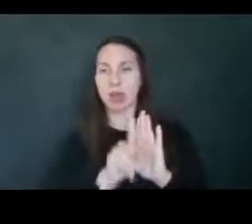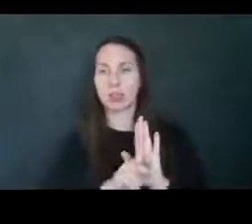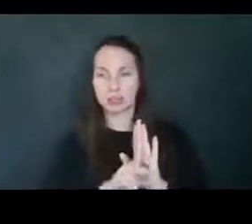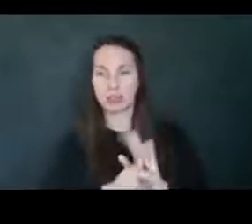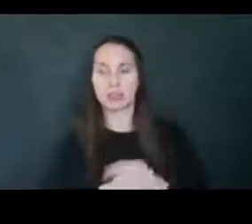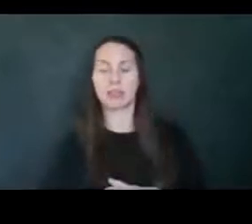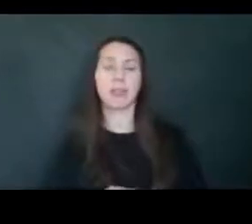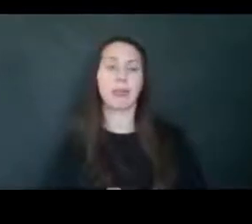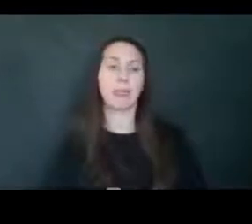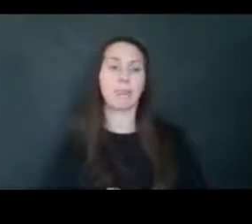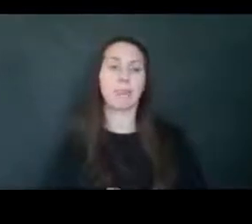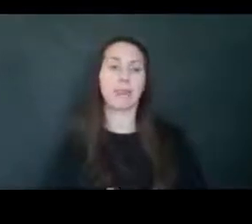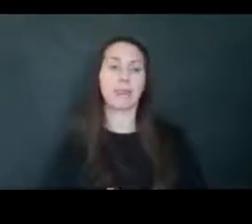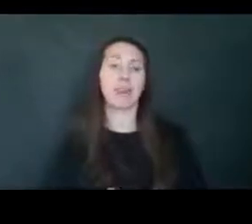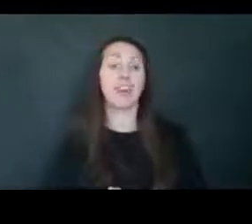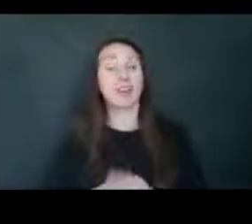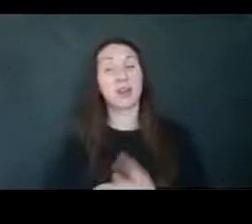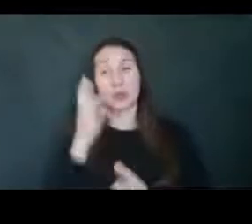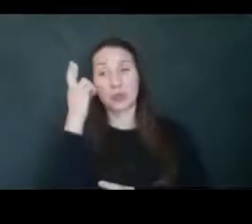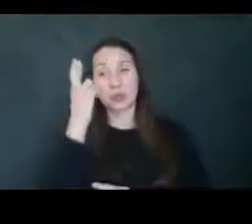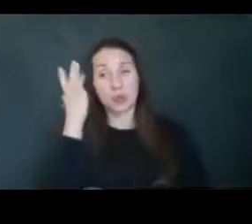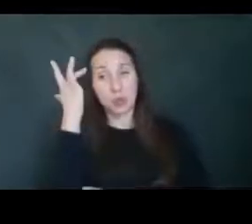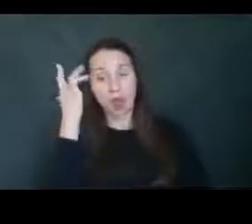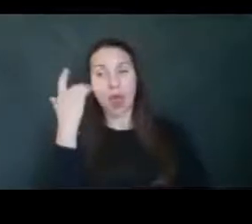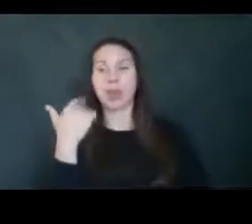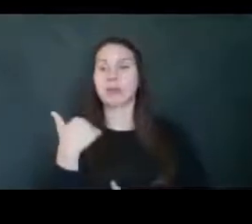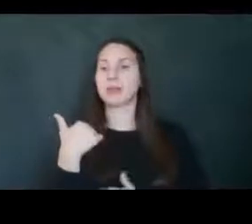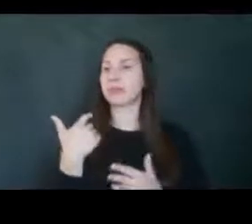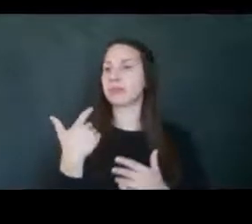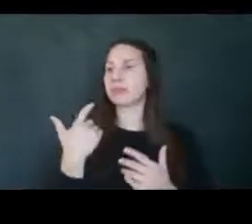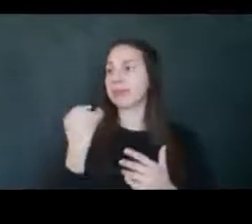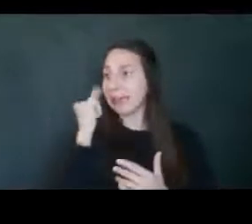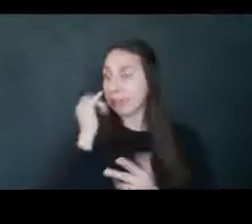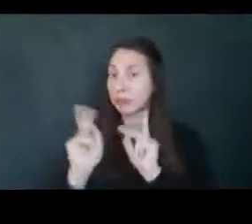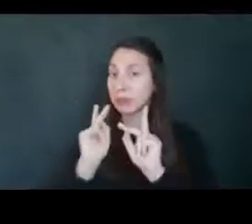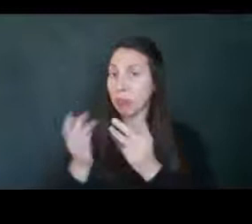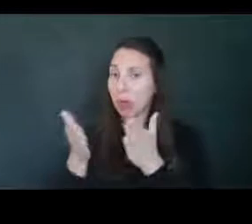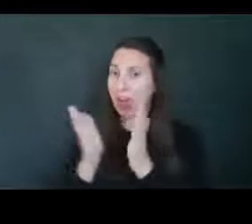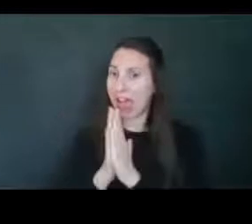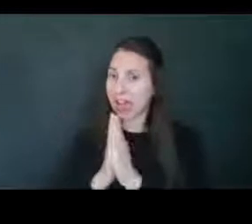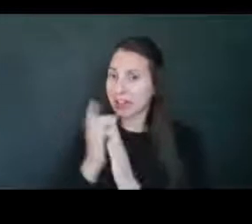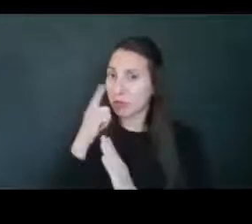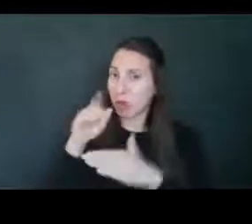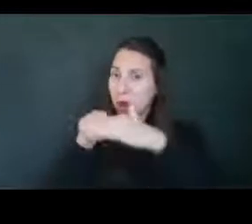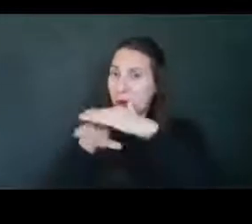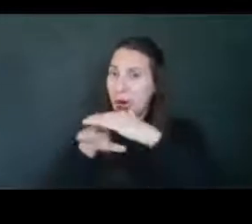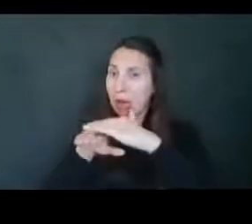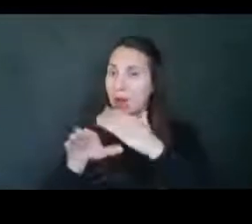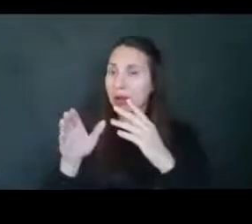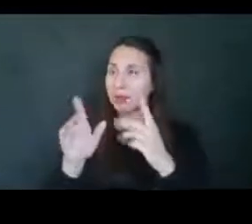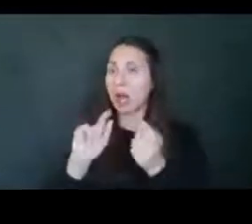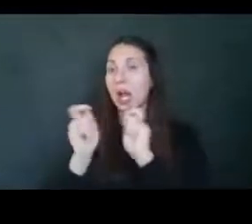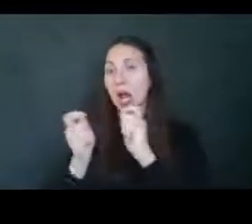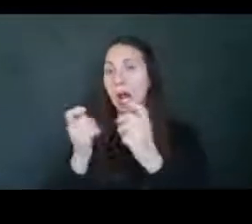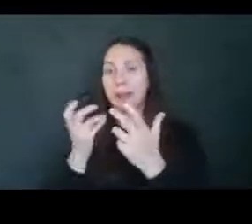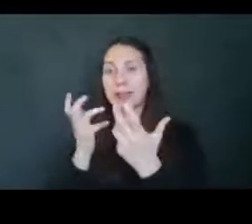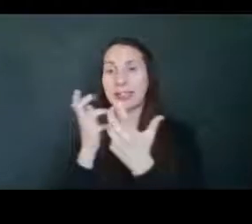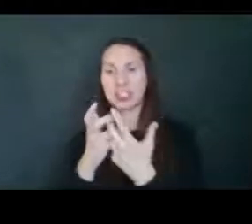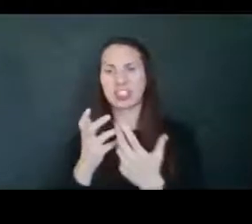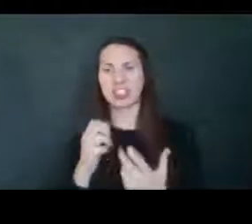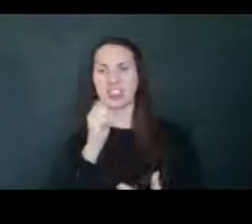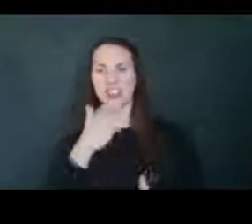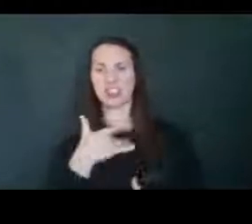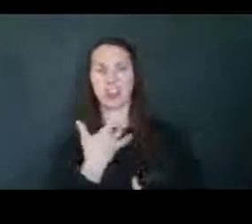so the stigma of asking for accommodations is lowered. Some suggestions include publicly marketing